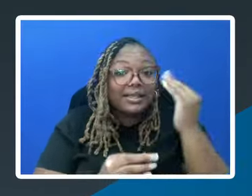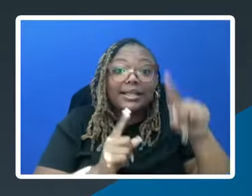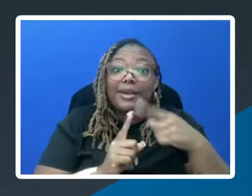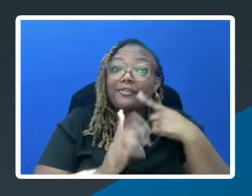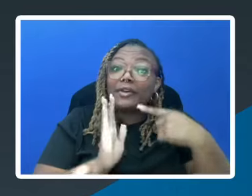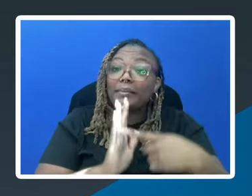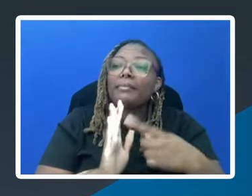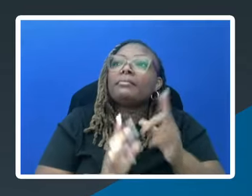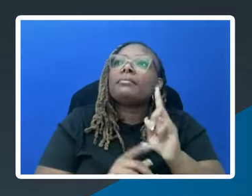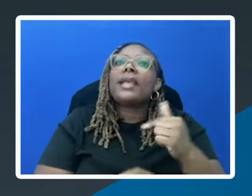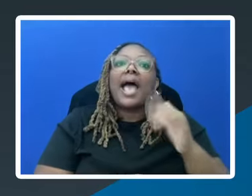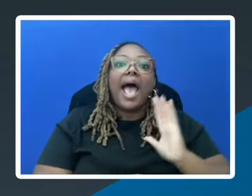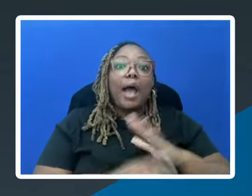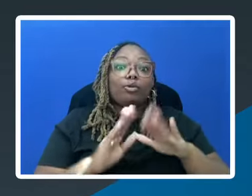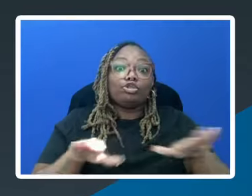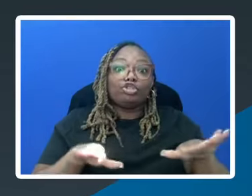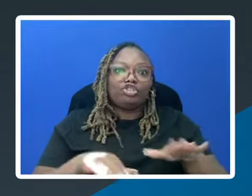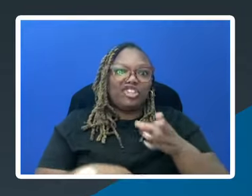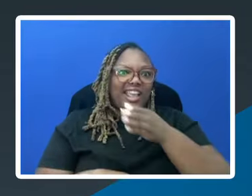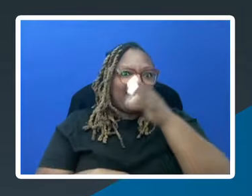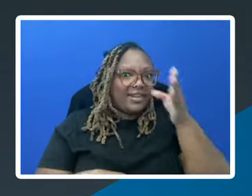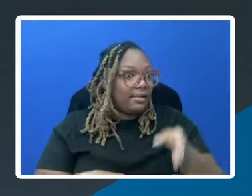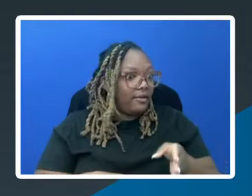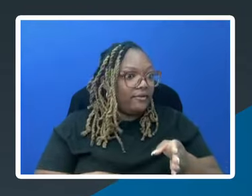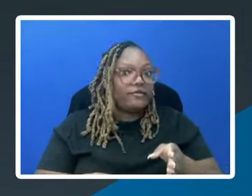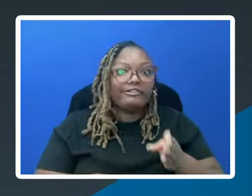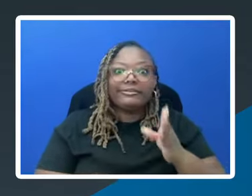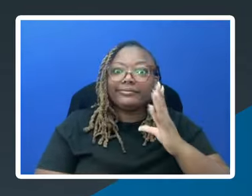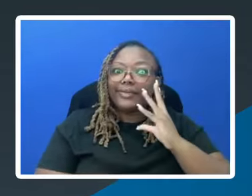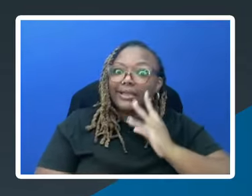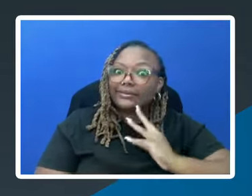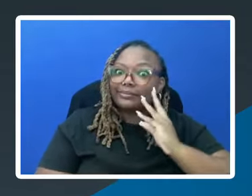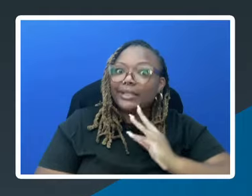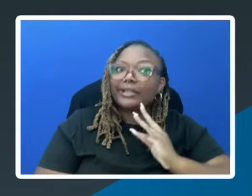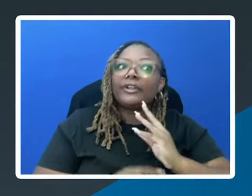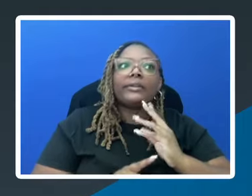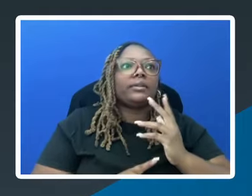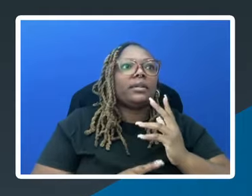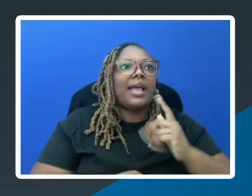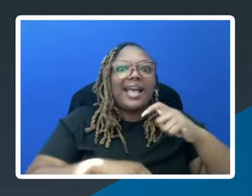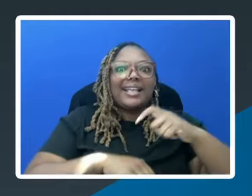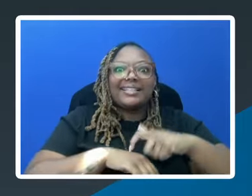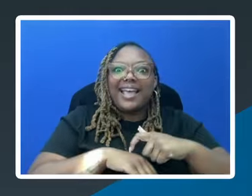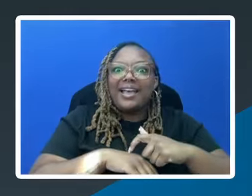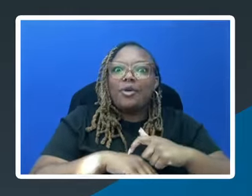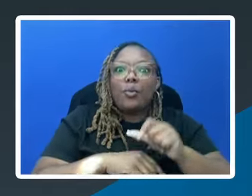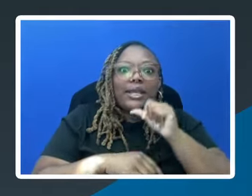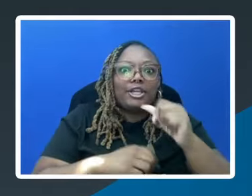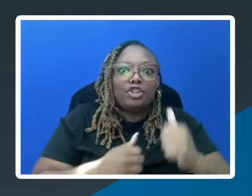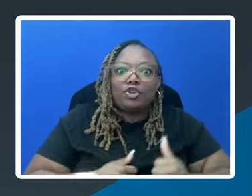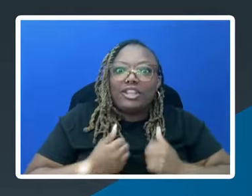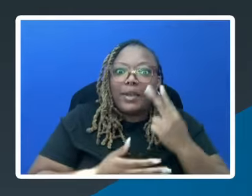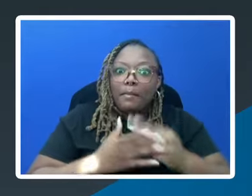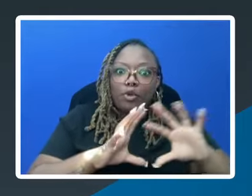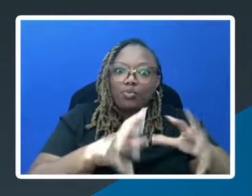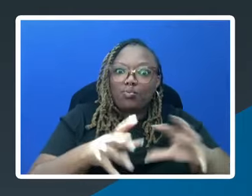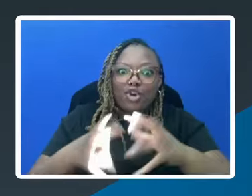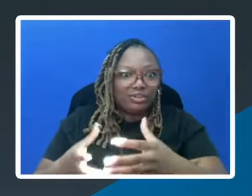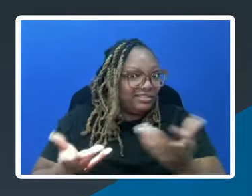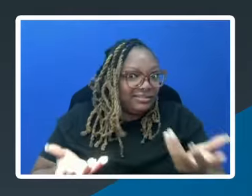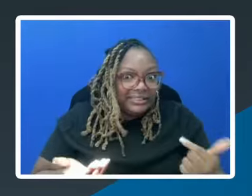kids have never experienced a time when they didn't live in these two worlds, where they didn't have